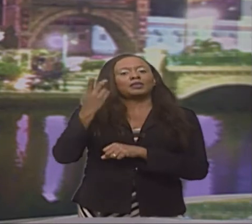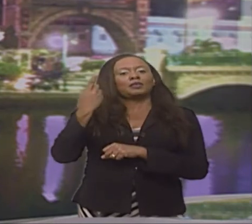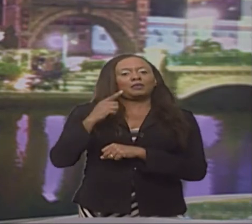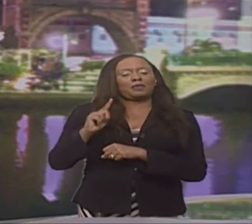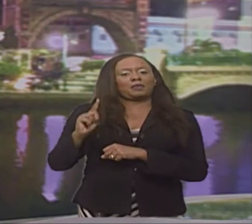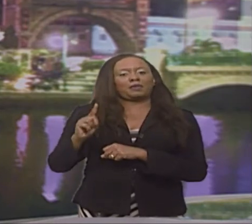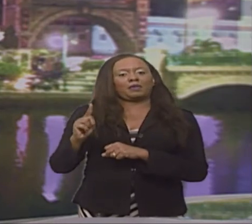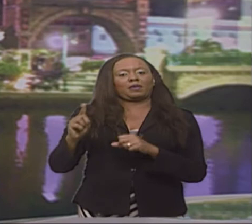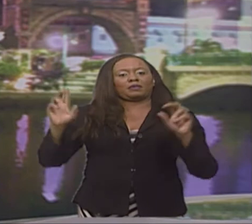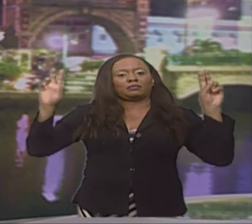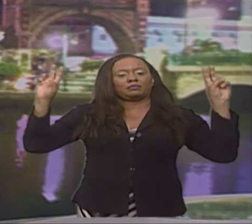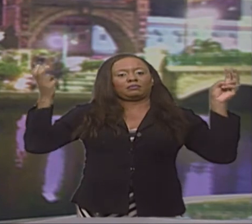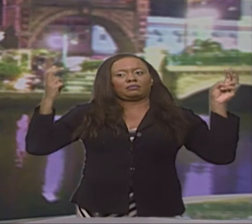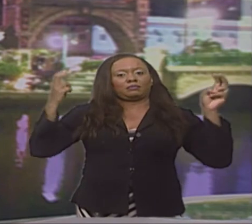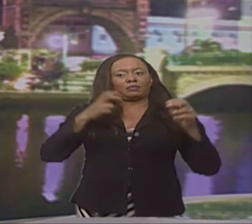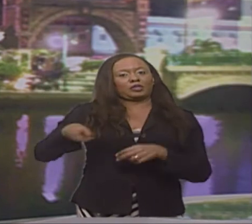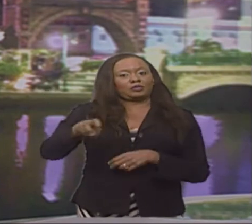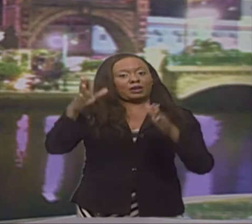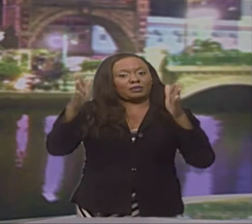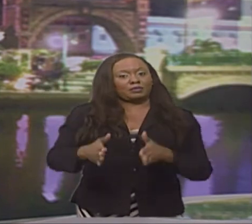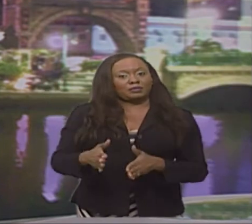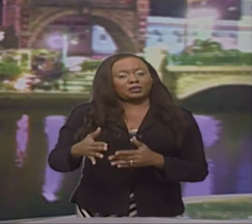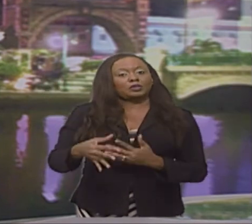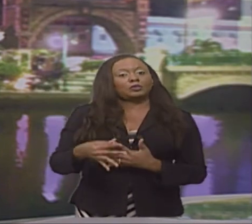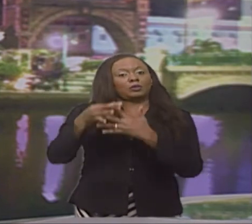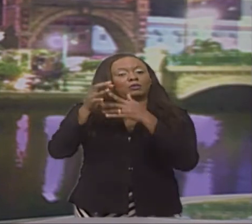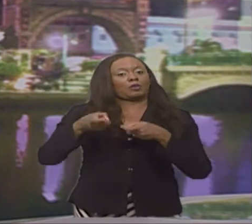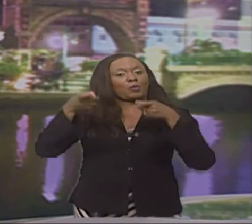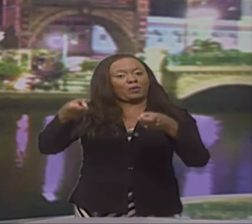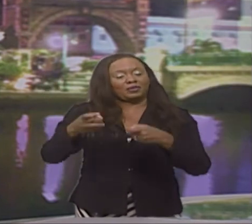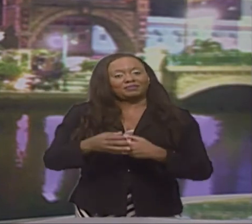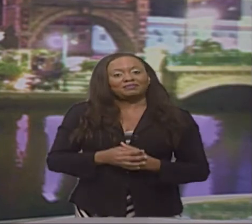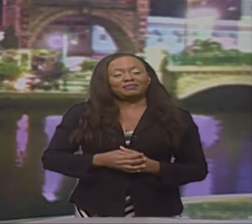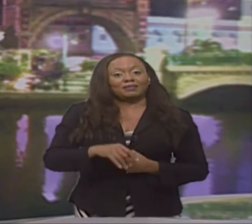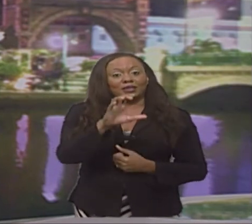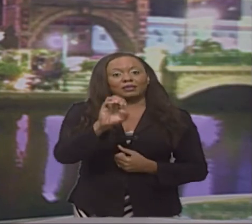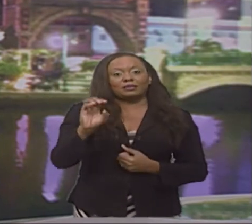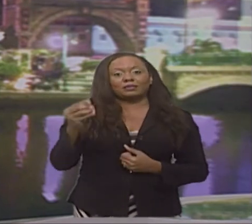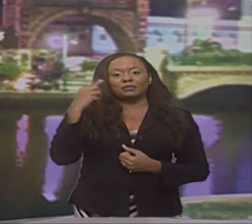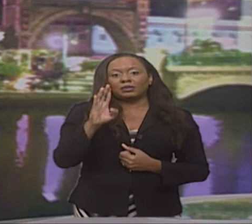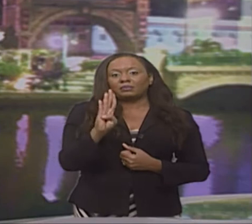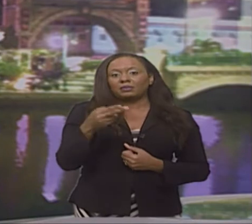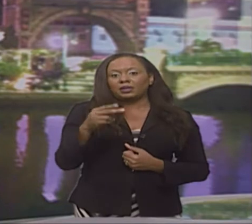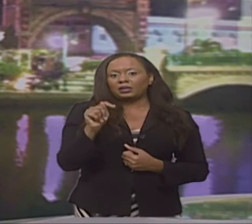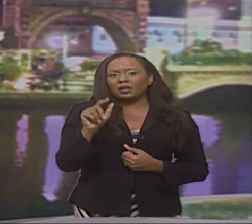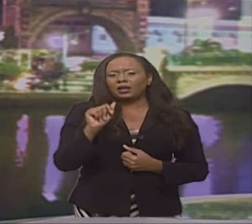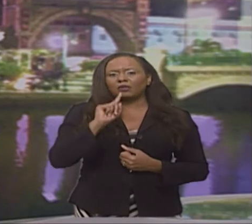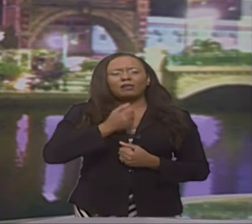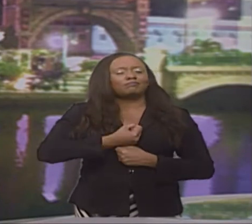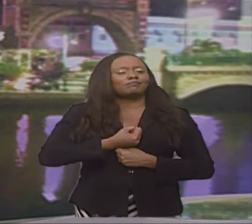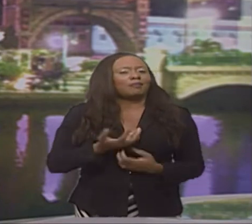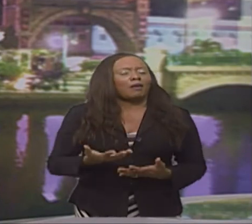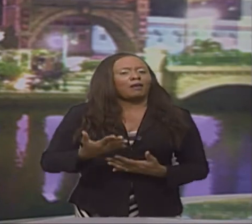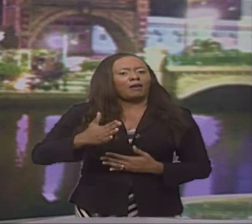its performance in this year's Traveller's Choice Awards. Chief Executive Officer of the BHTA, Rudy Grant, expressed elation